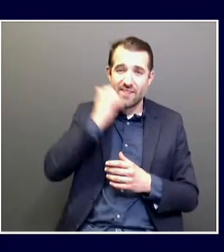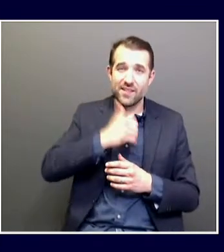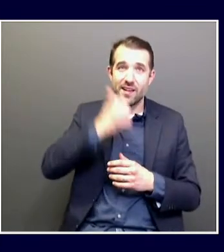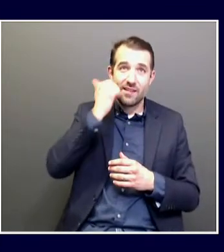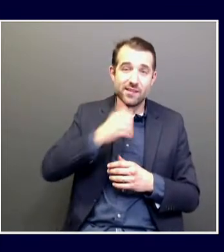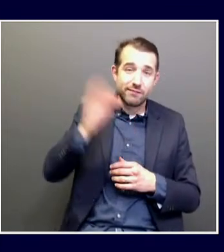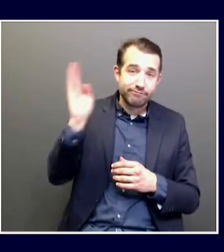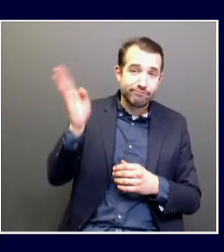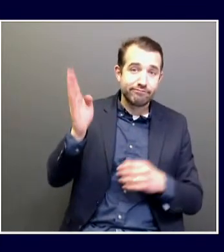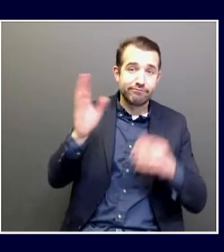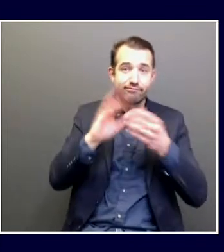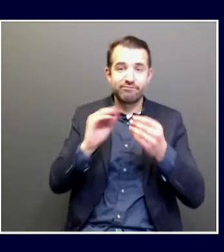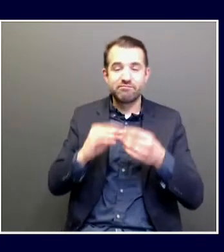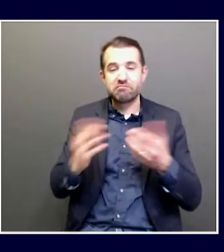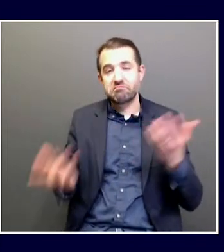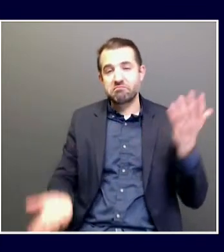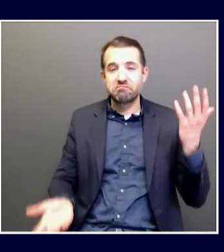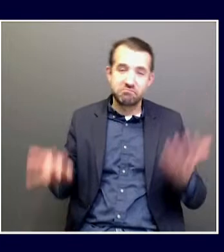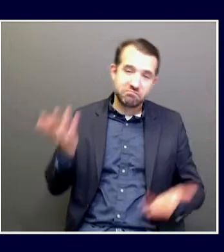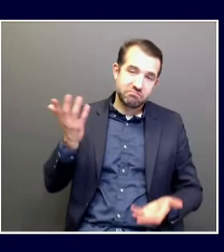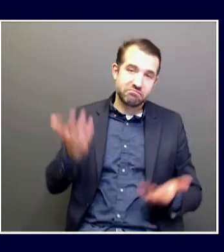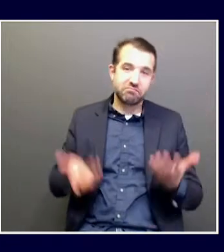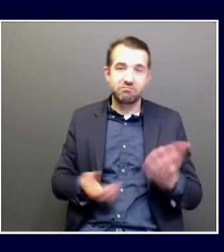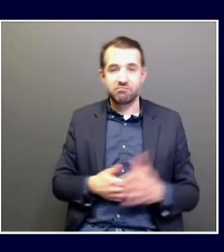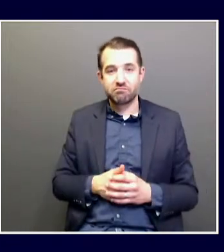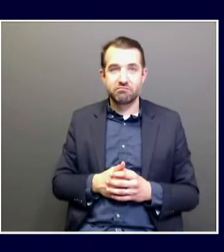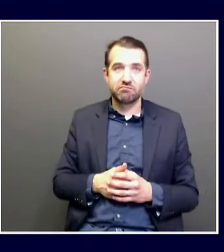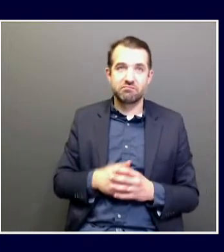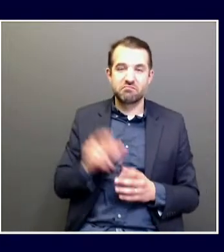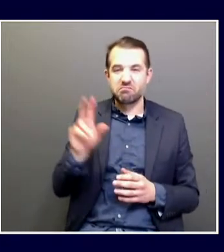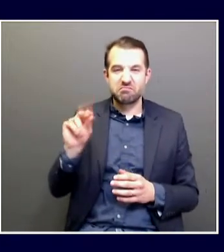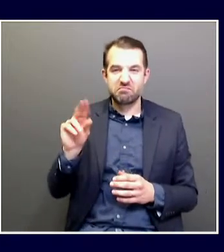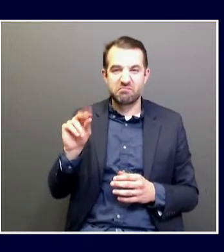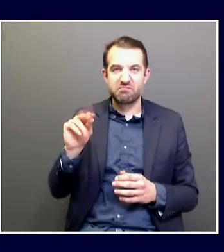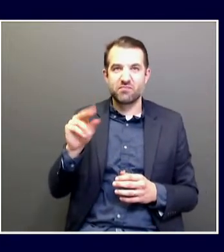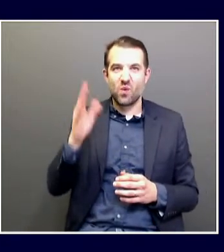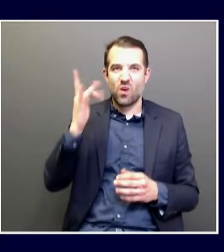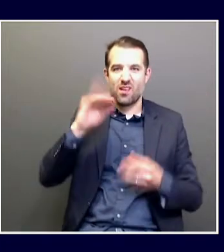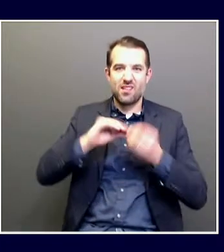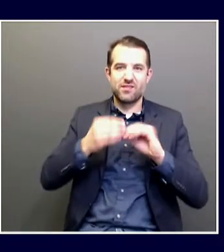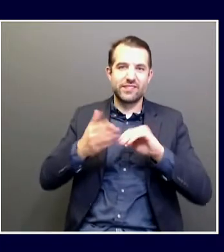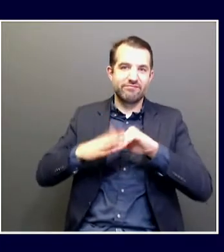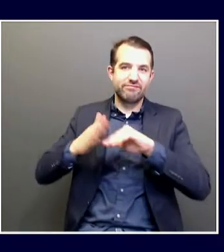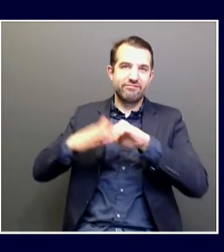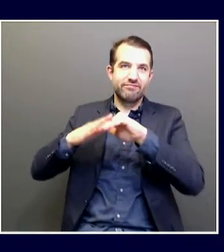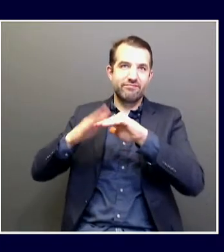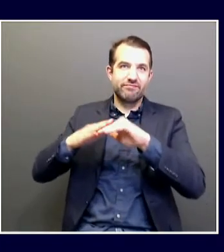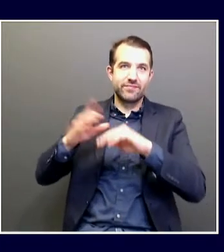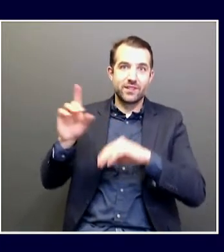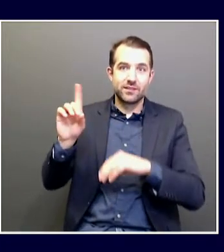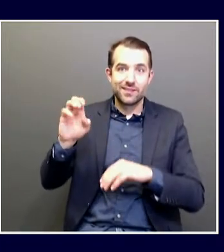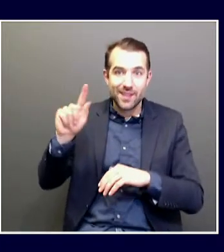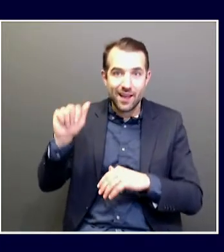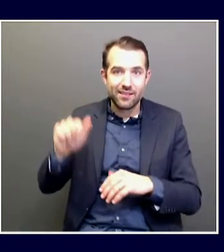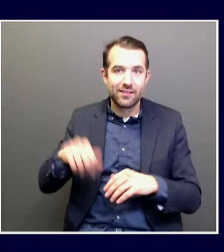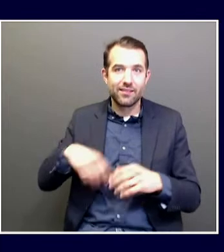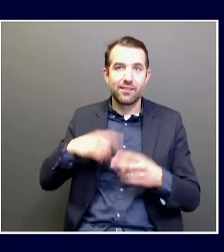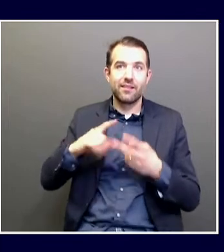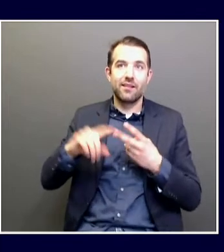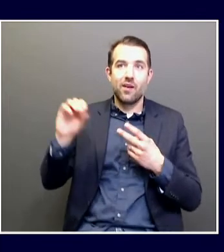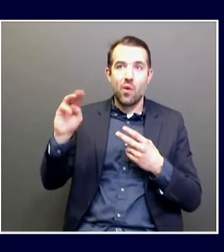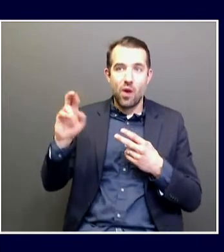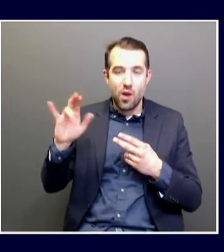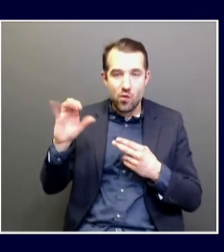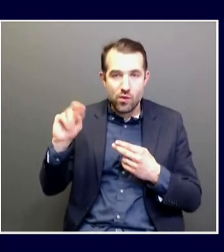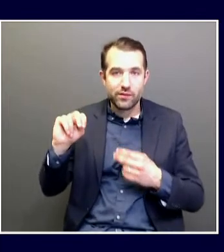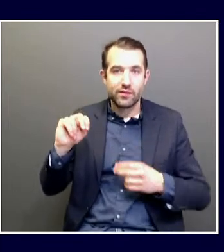cases are, of course, what got us here and resulted in Delta and Omicron. We don't have any intention right now of dialing back on that daily